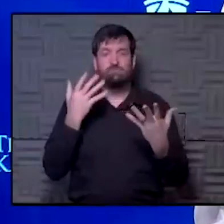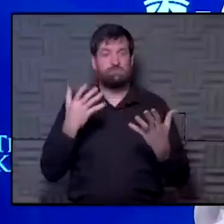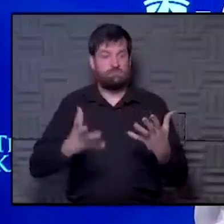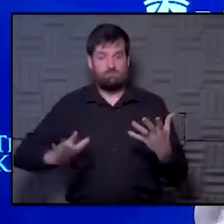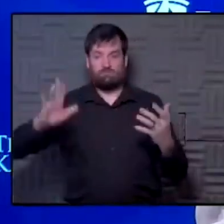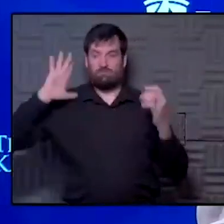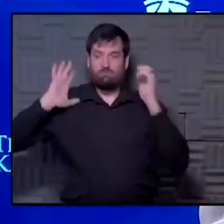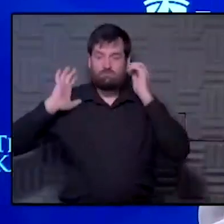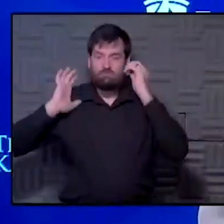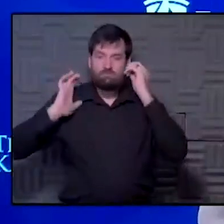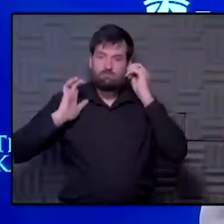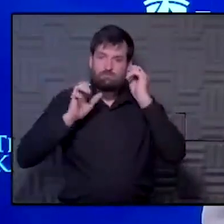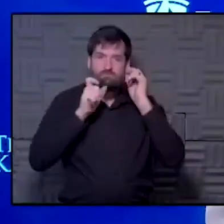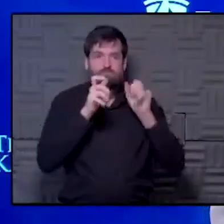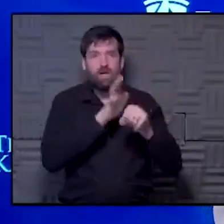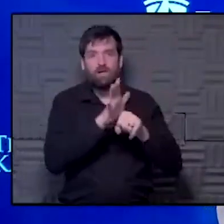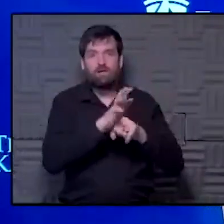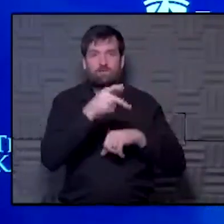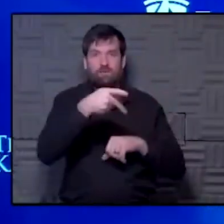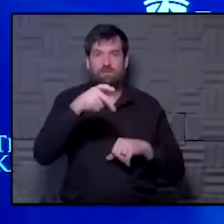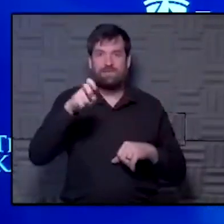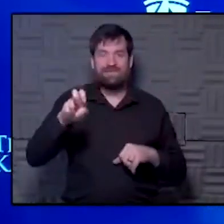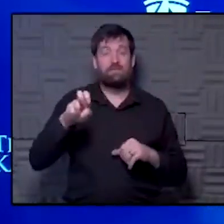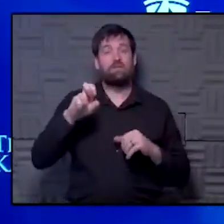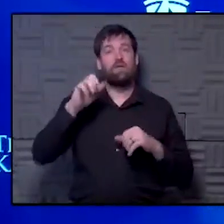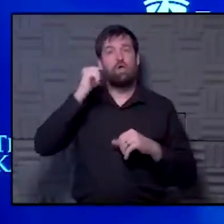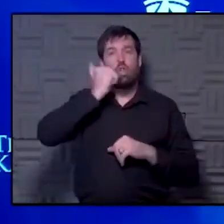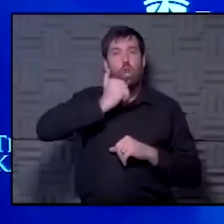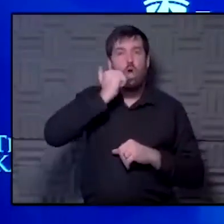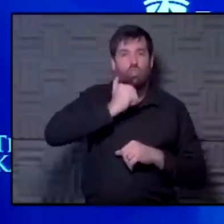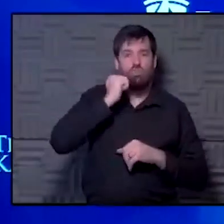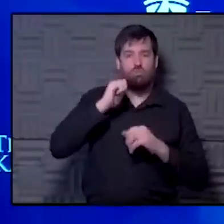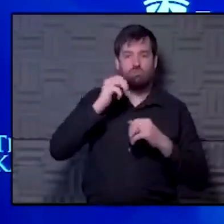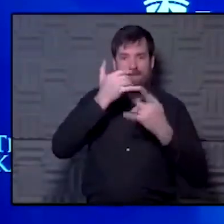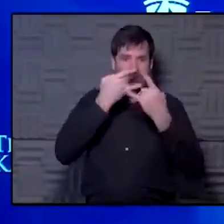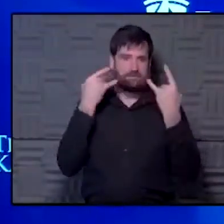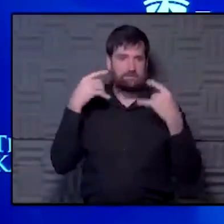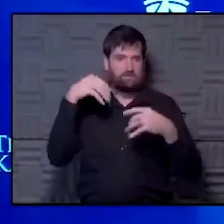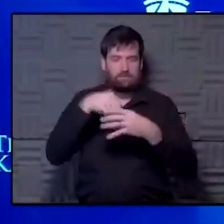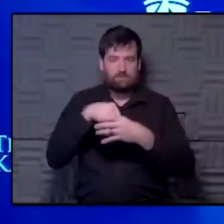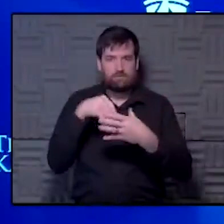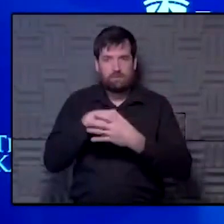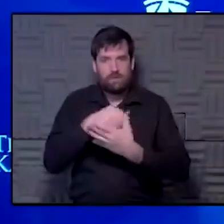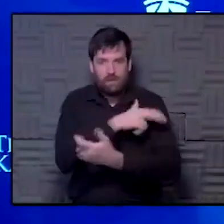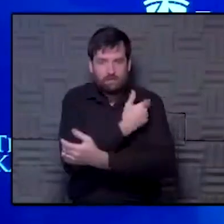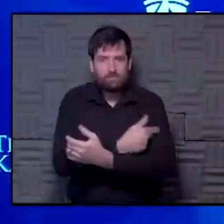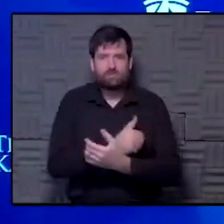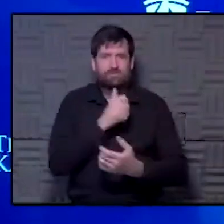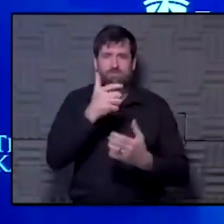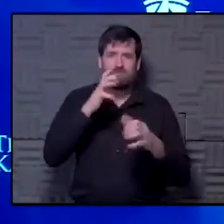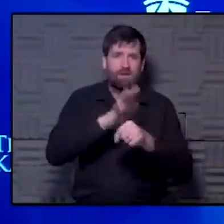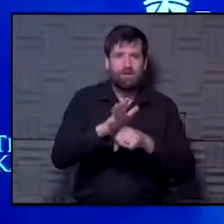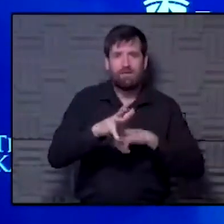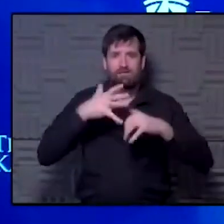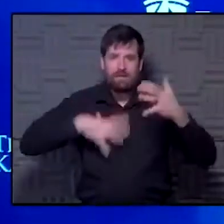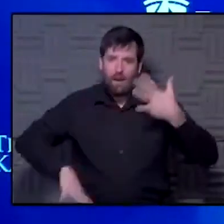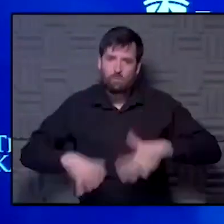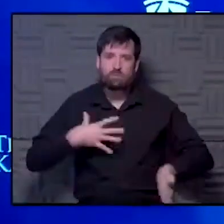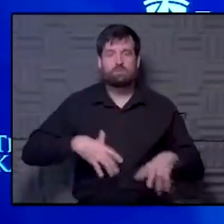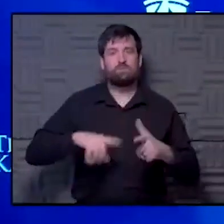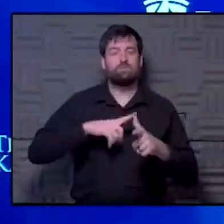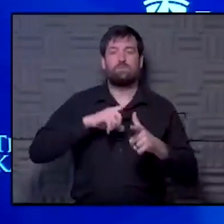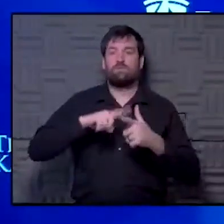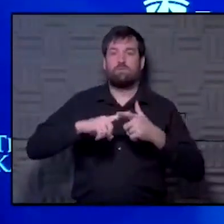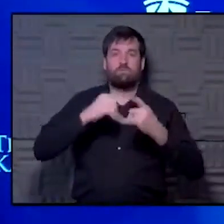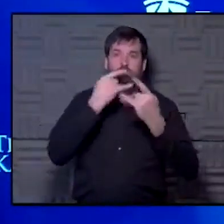didn't have enough PPE. We were getting cloth masks inside hospitals because we didn't have enough masks for patients. We didn't have gowns for people. Then we had a shortage of ventilators across